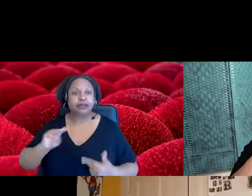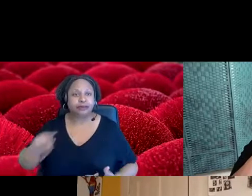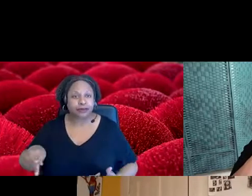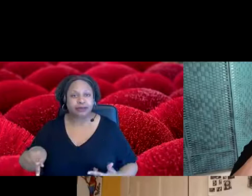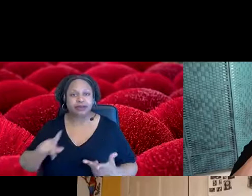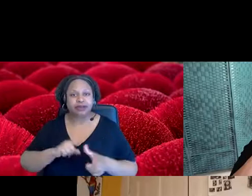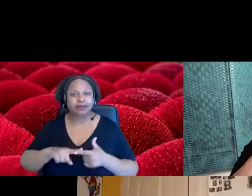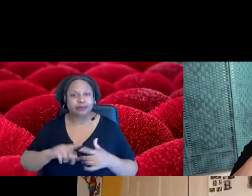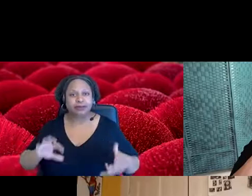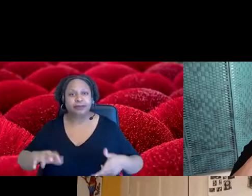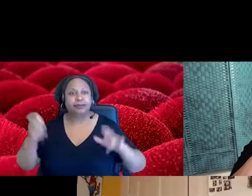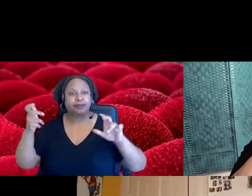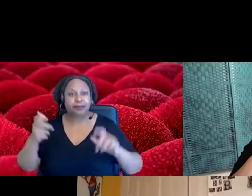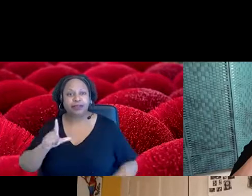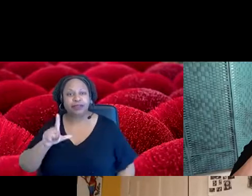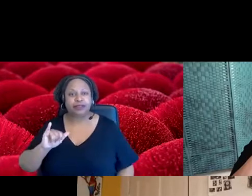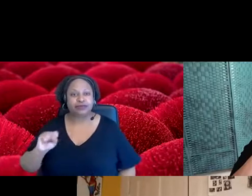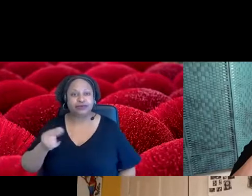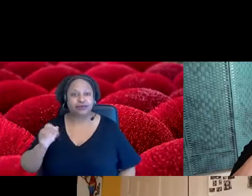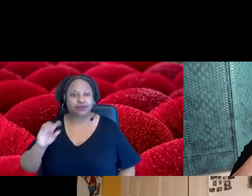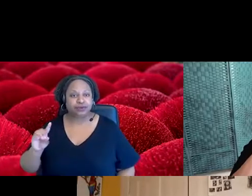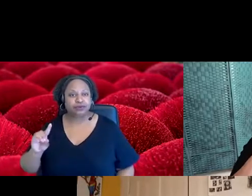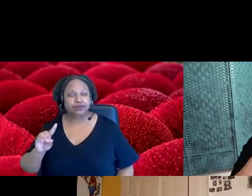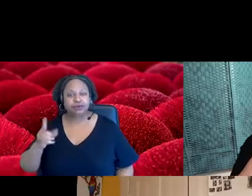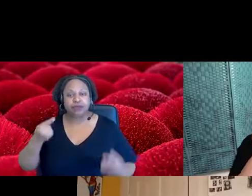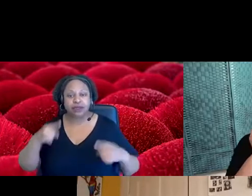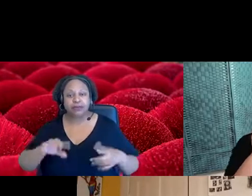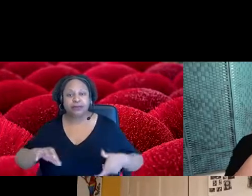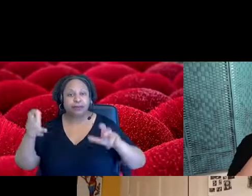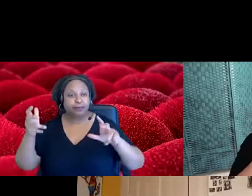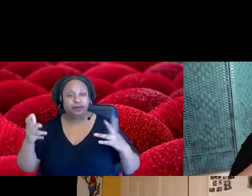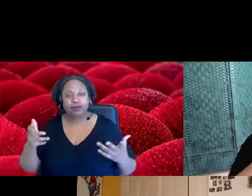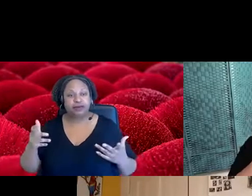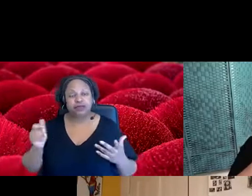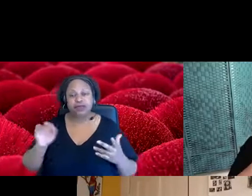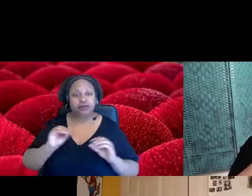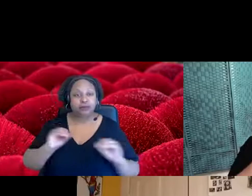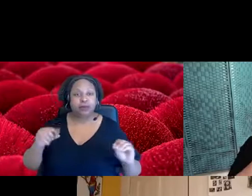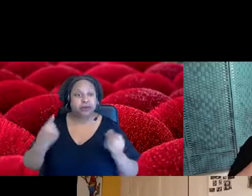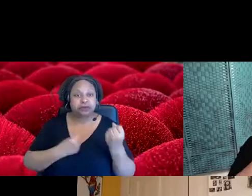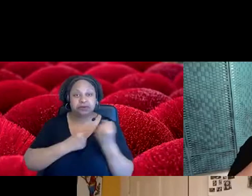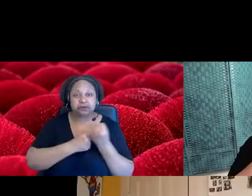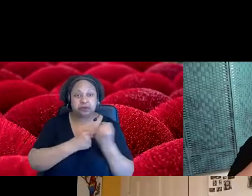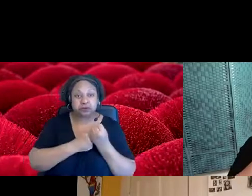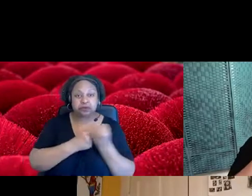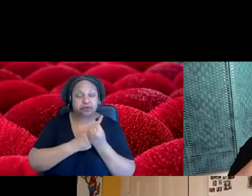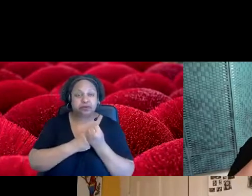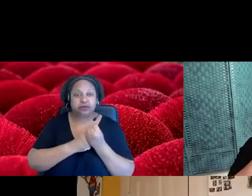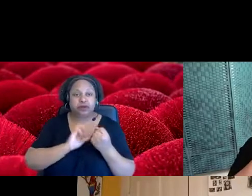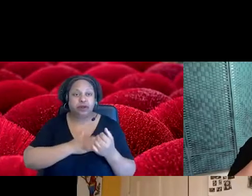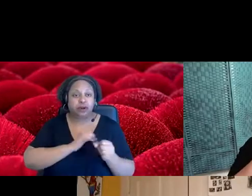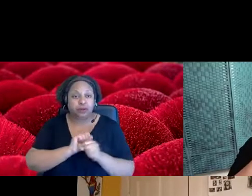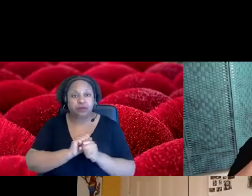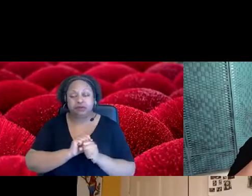that all blew up. And so if we, you know, if there's nobody in our corner and as workers and